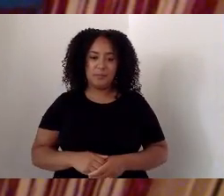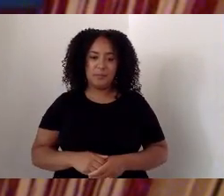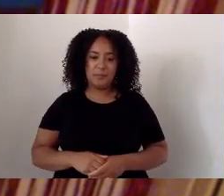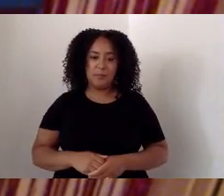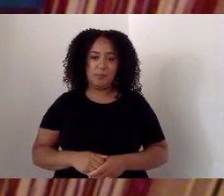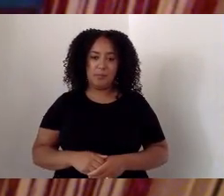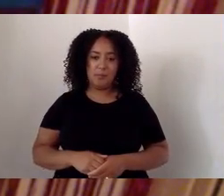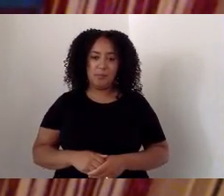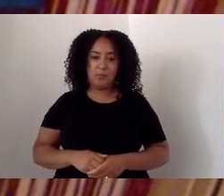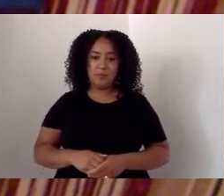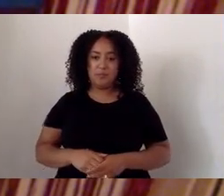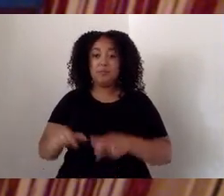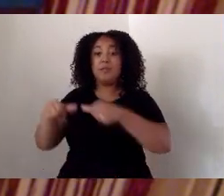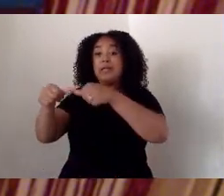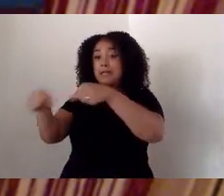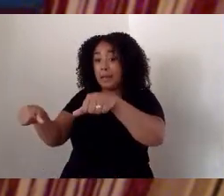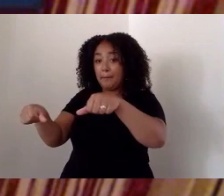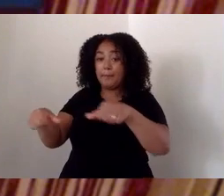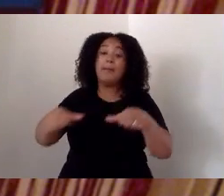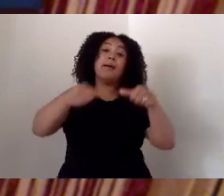Tape down one side